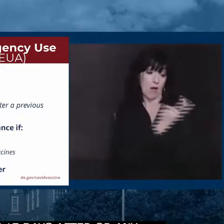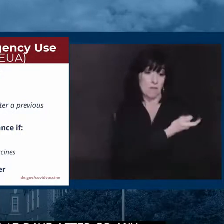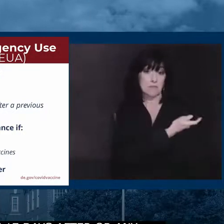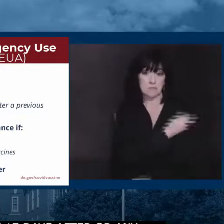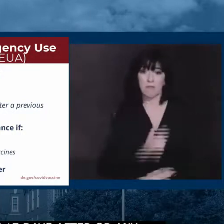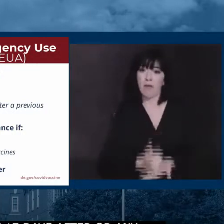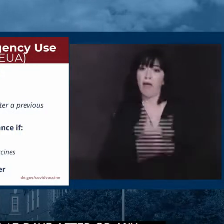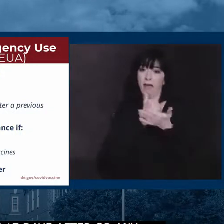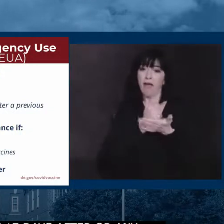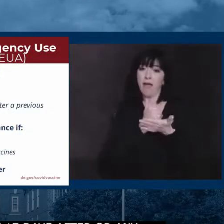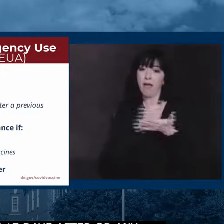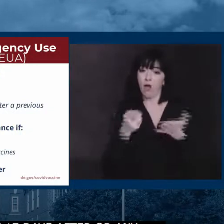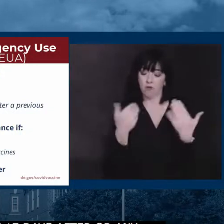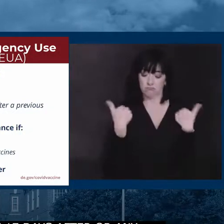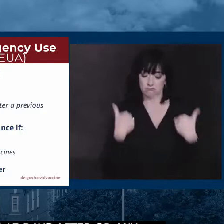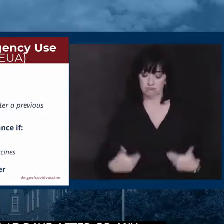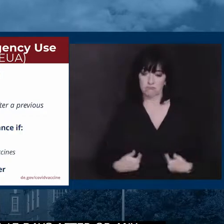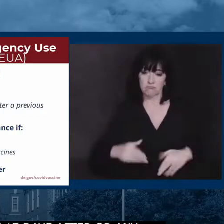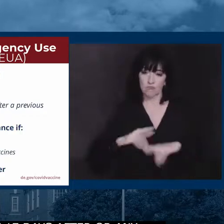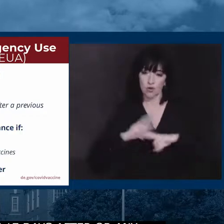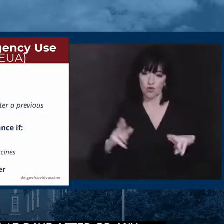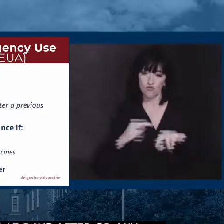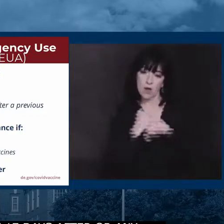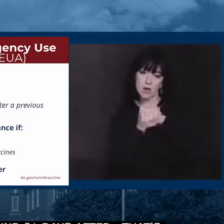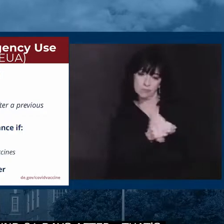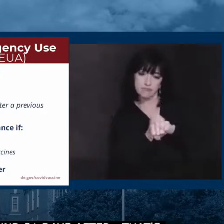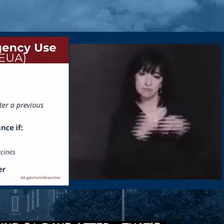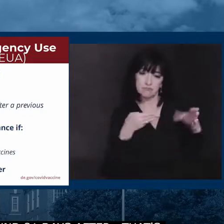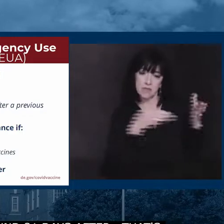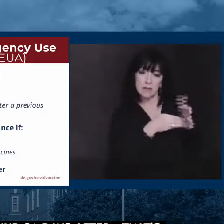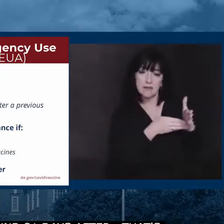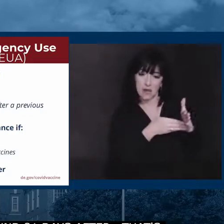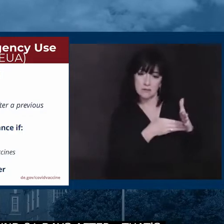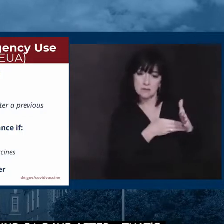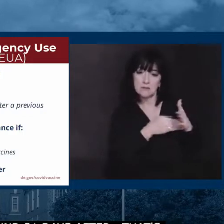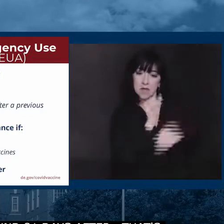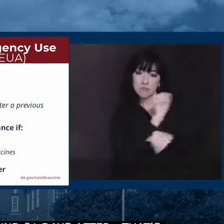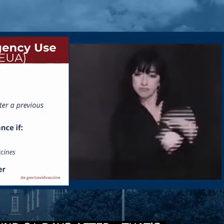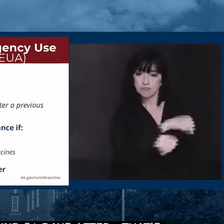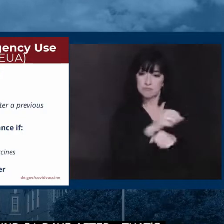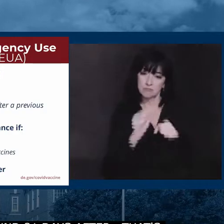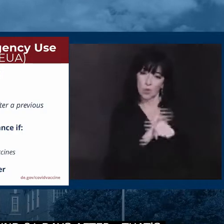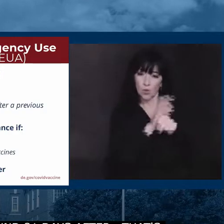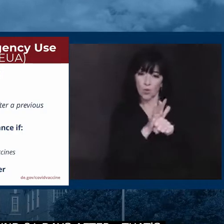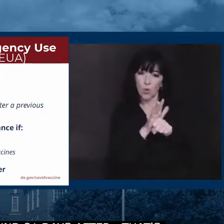effective if you can get that second dose as soon as possible.